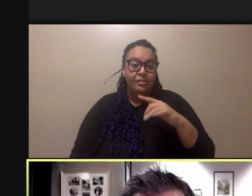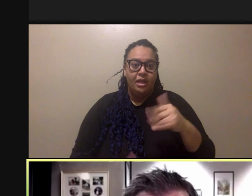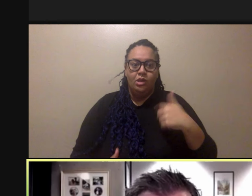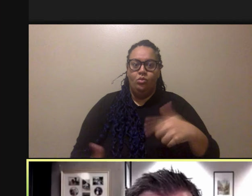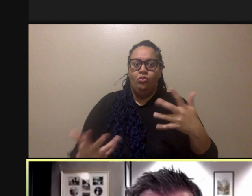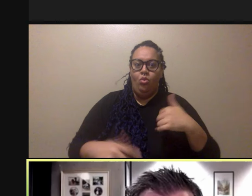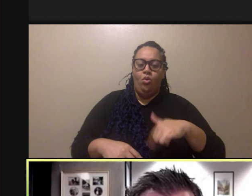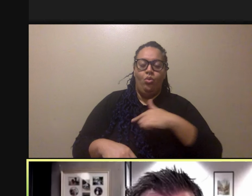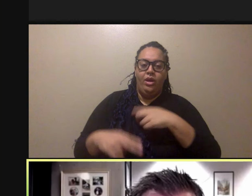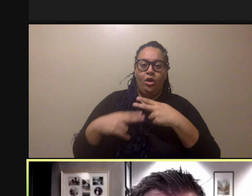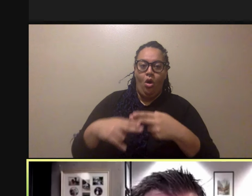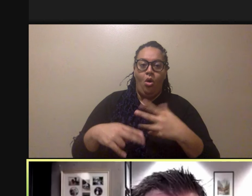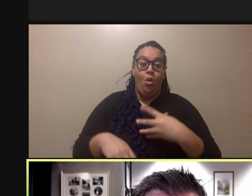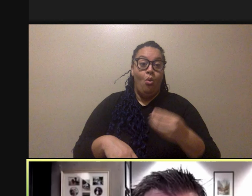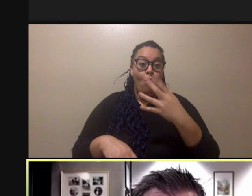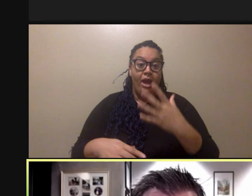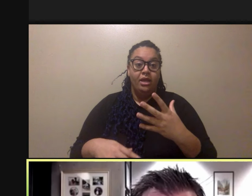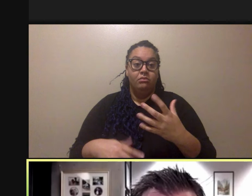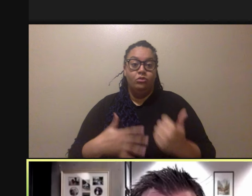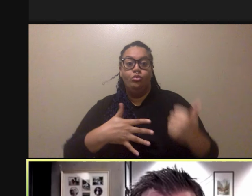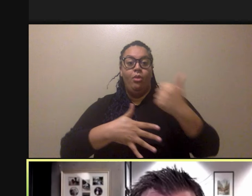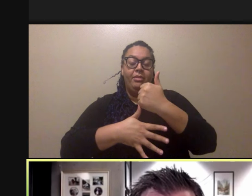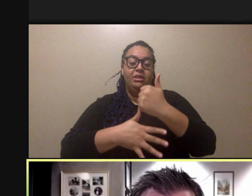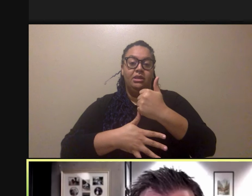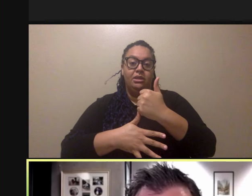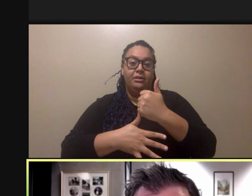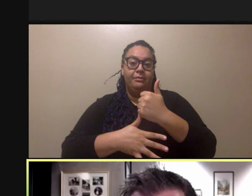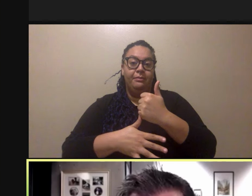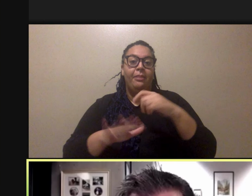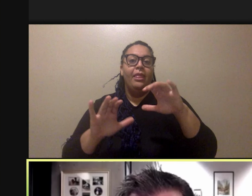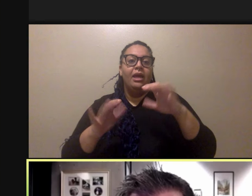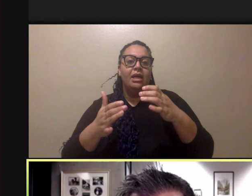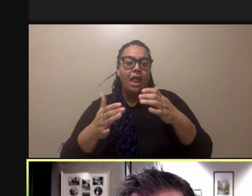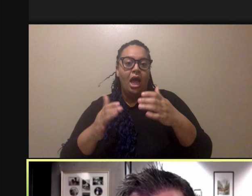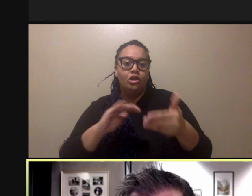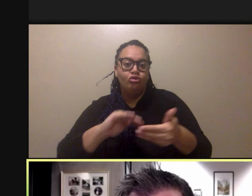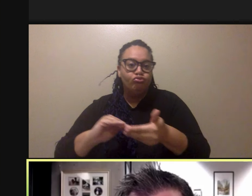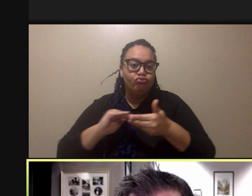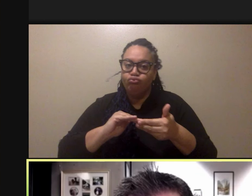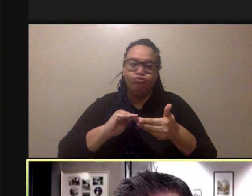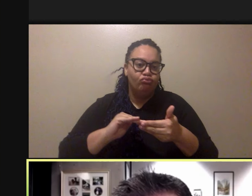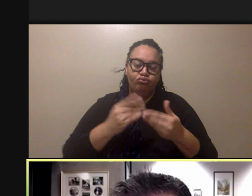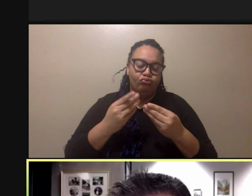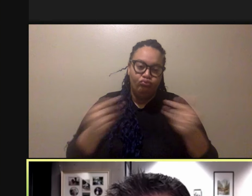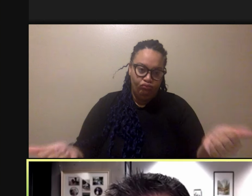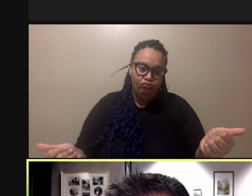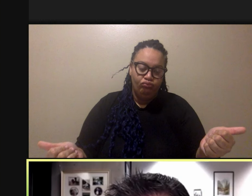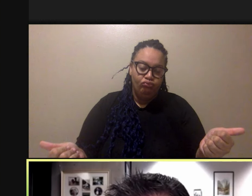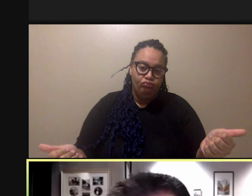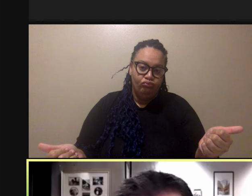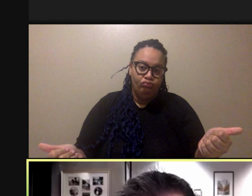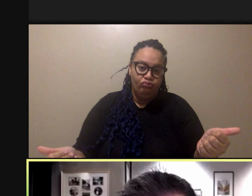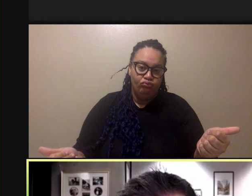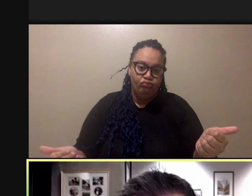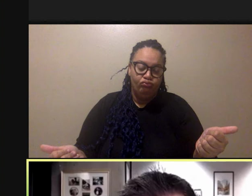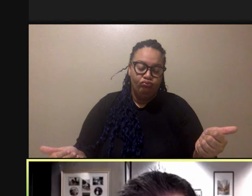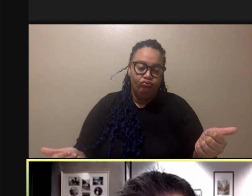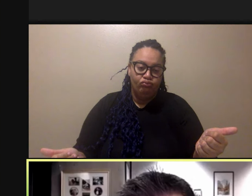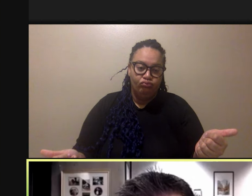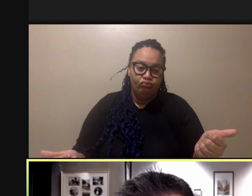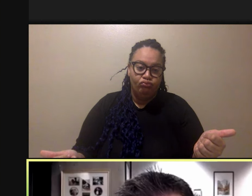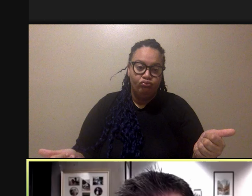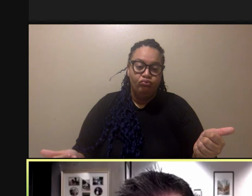supremacy. The class solidarity went away in Virginia after Bacon's Rebellion.